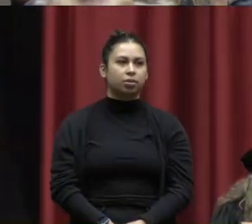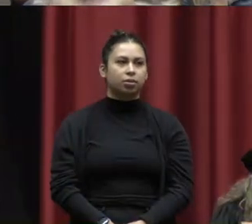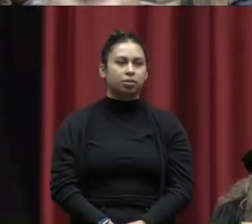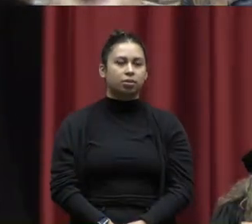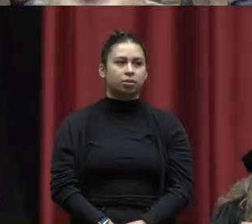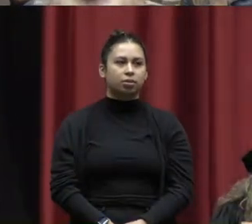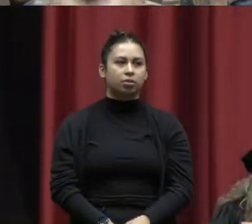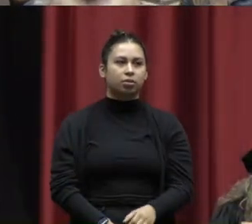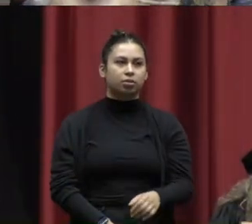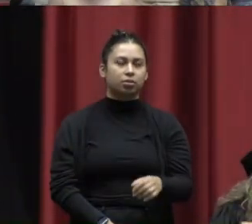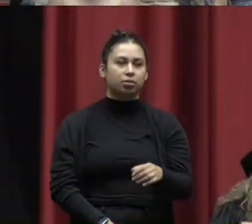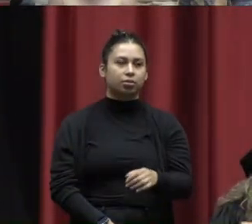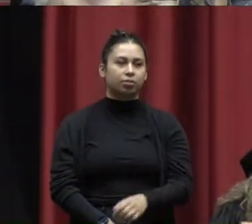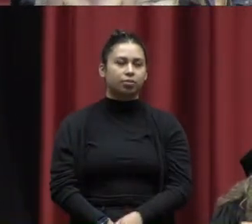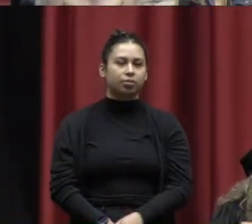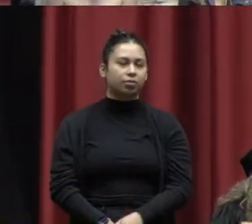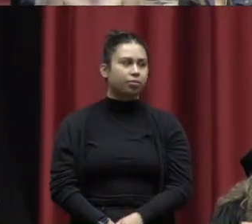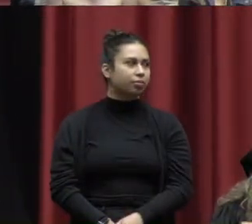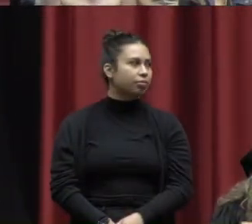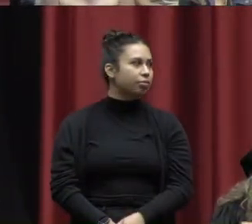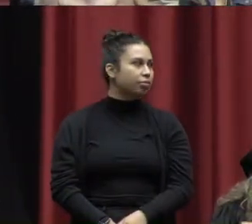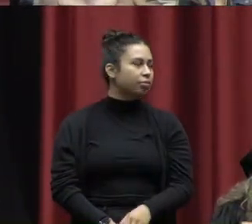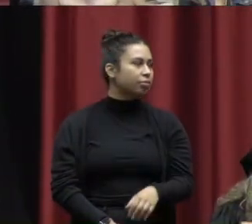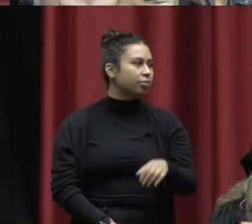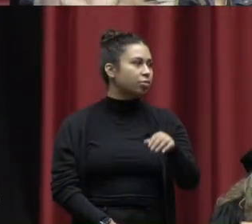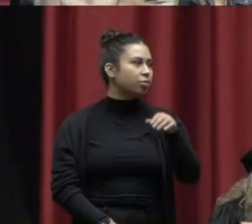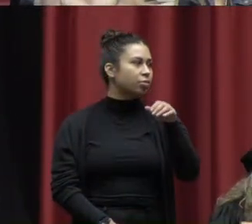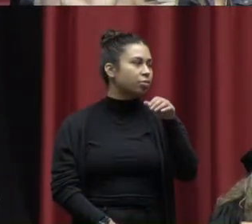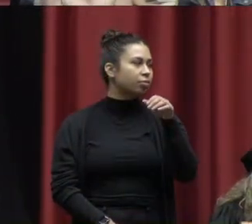Saraya Buhanda.